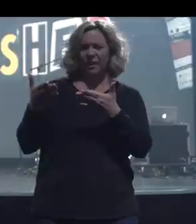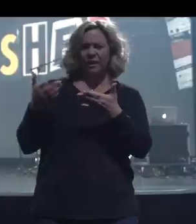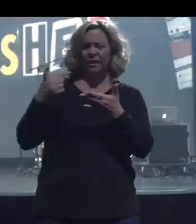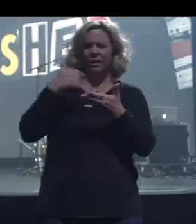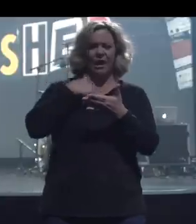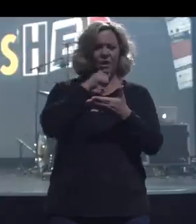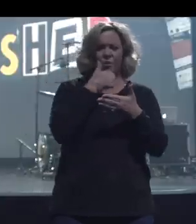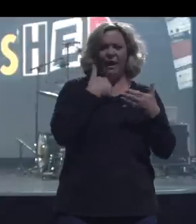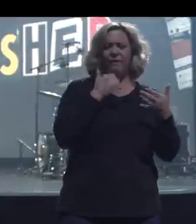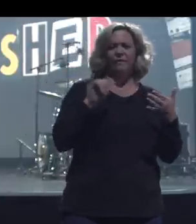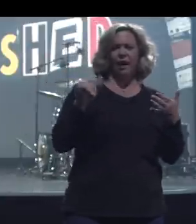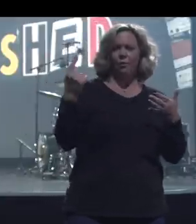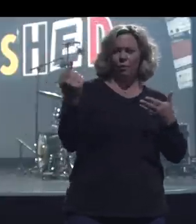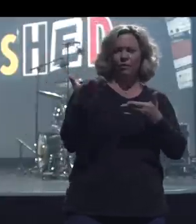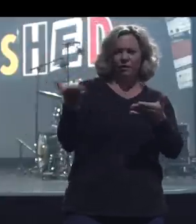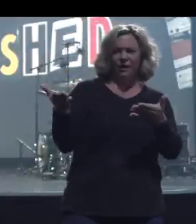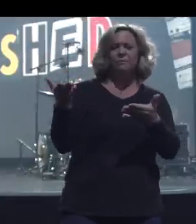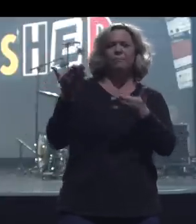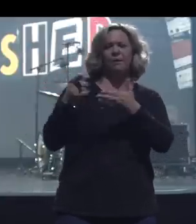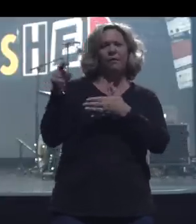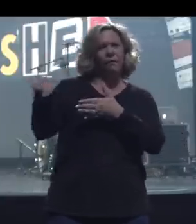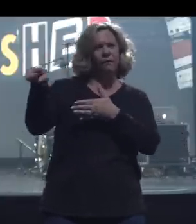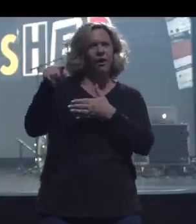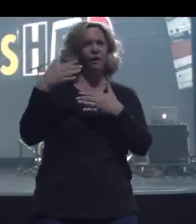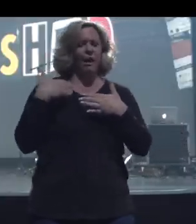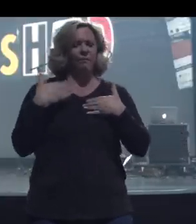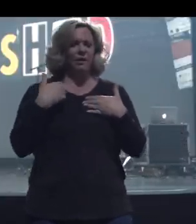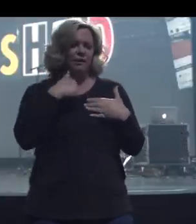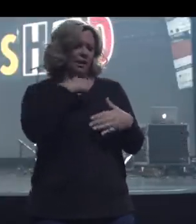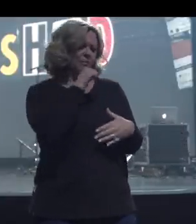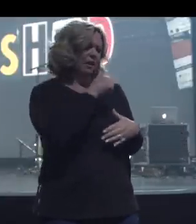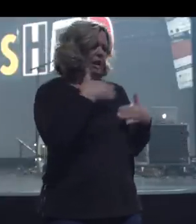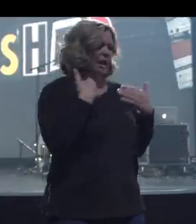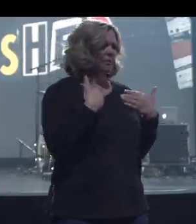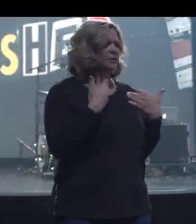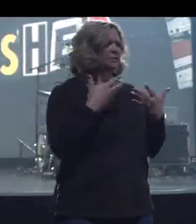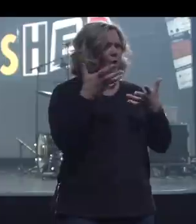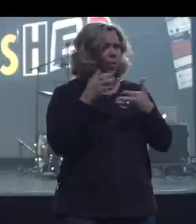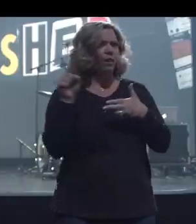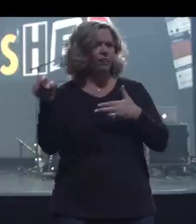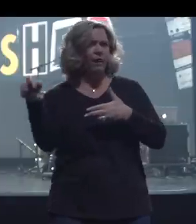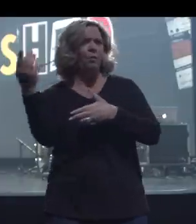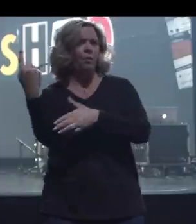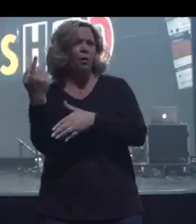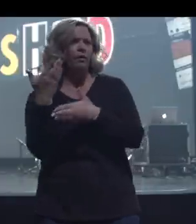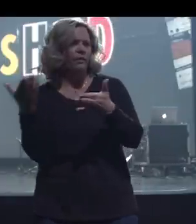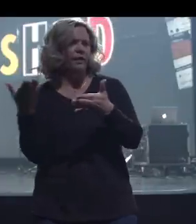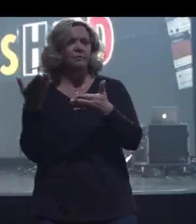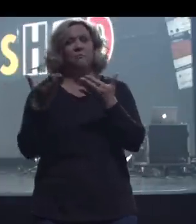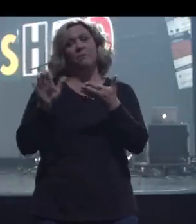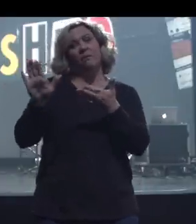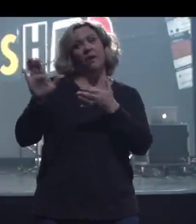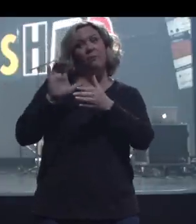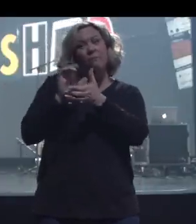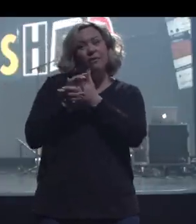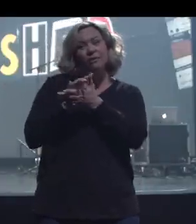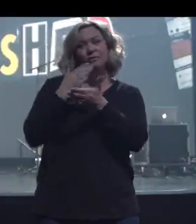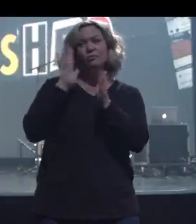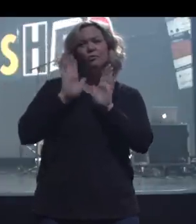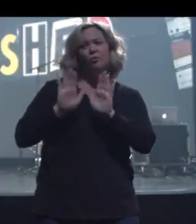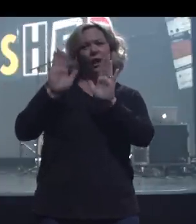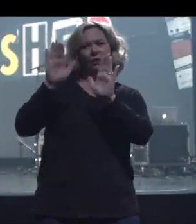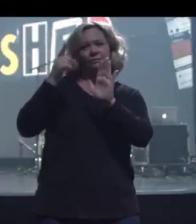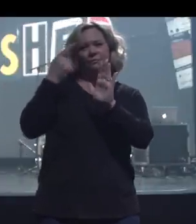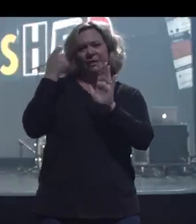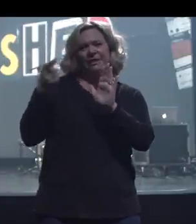reason they're happy and their life looks better than yours. Maybe that's the reason their marriage is great, is because they have more stuff than you.